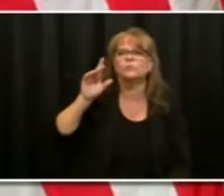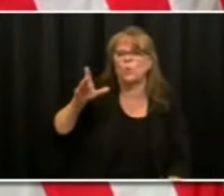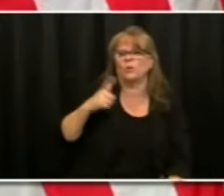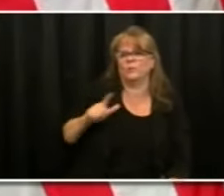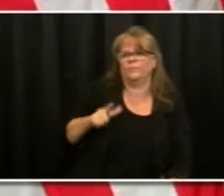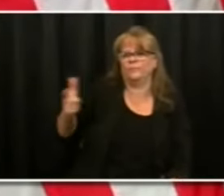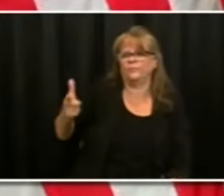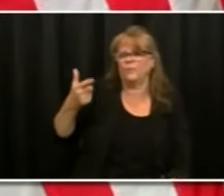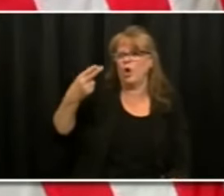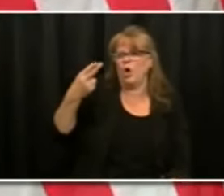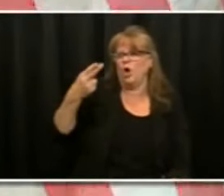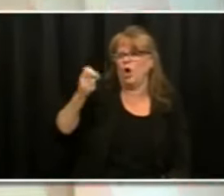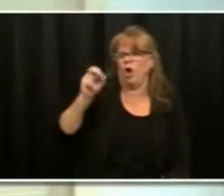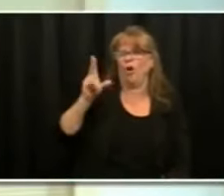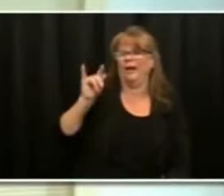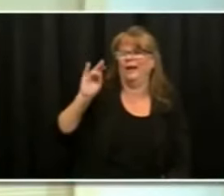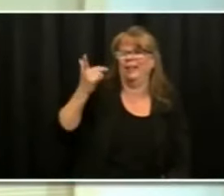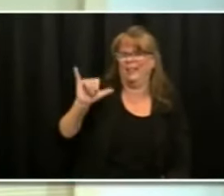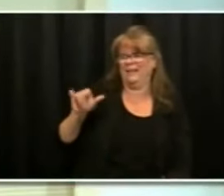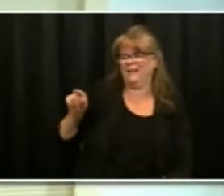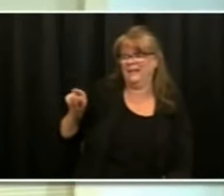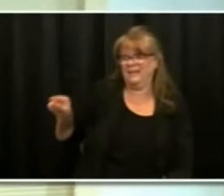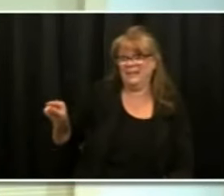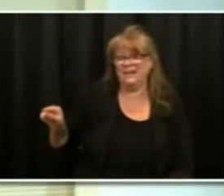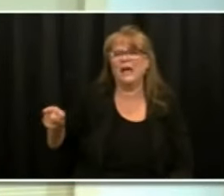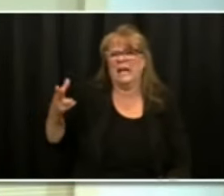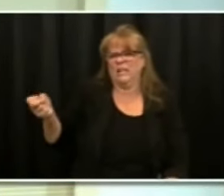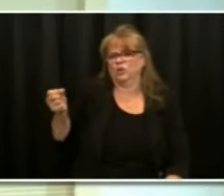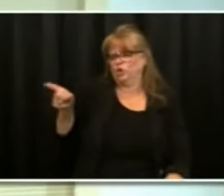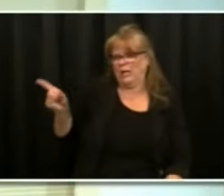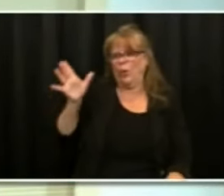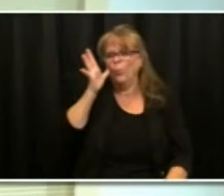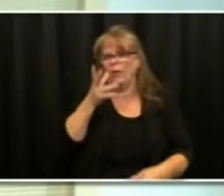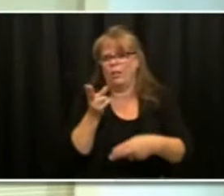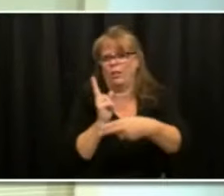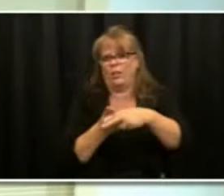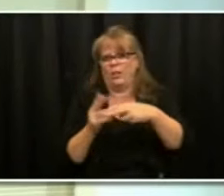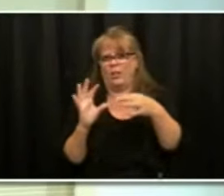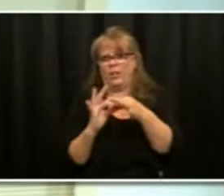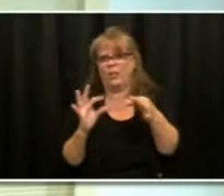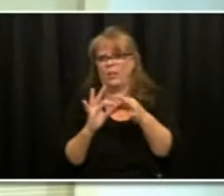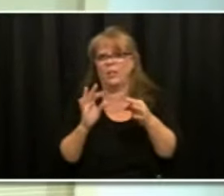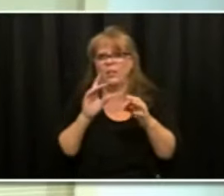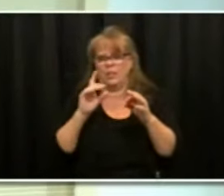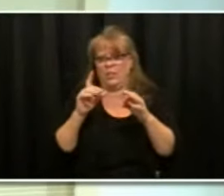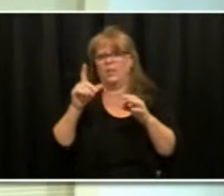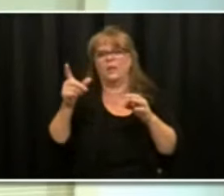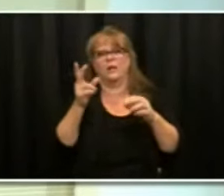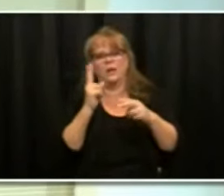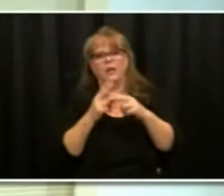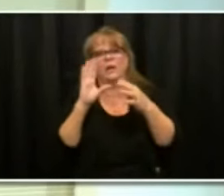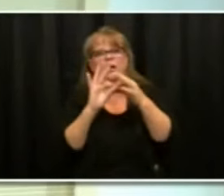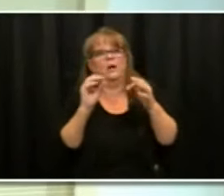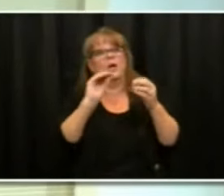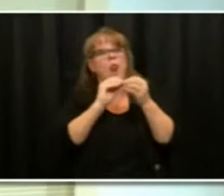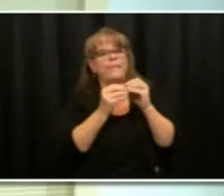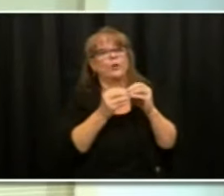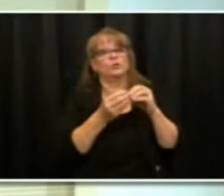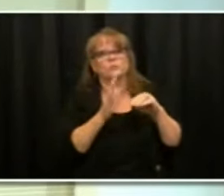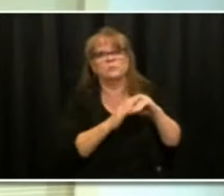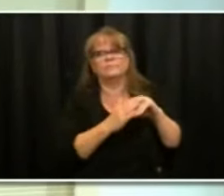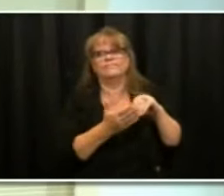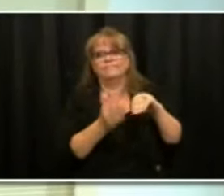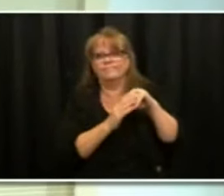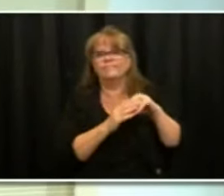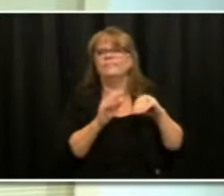updates with the actuals from the last few weeks and how that informs the likely choices ahead